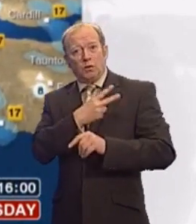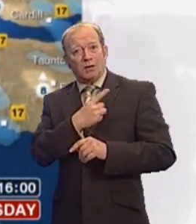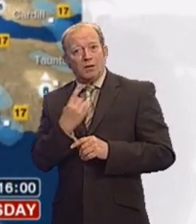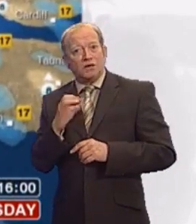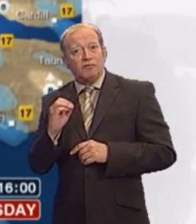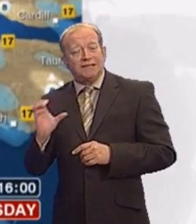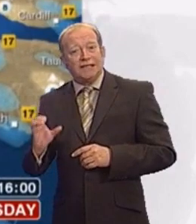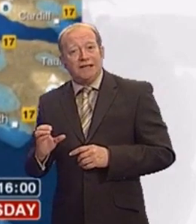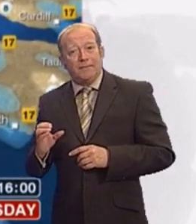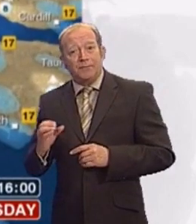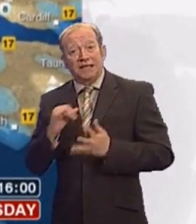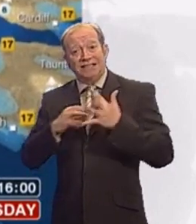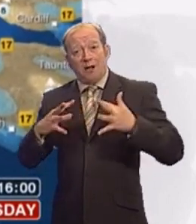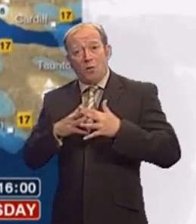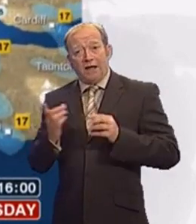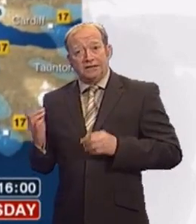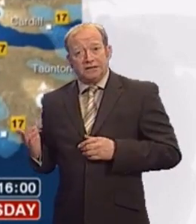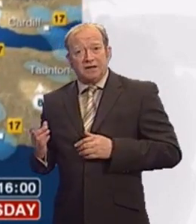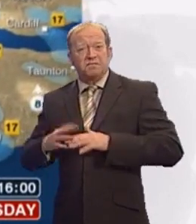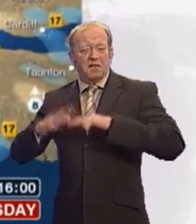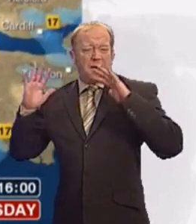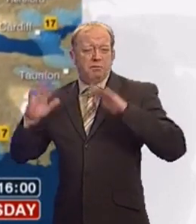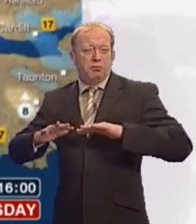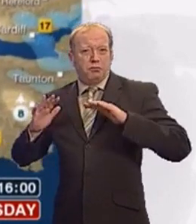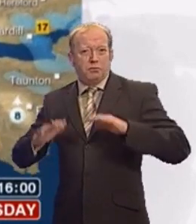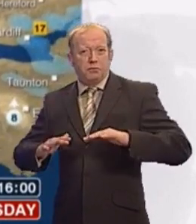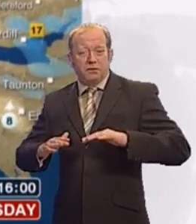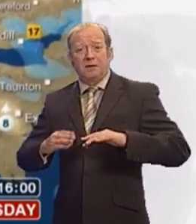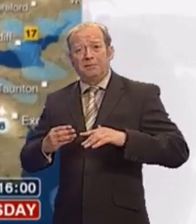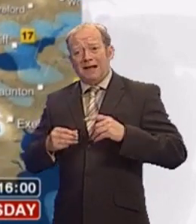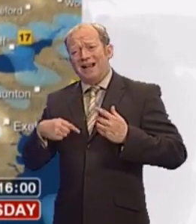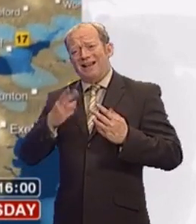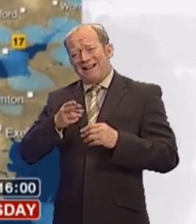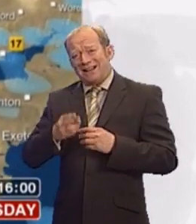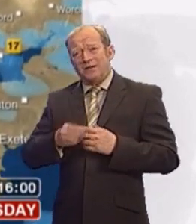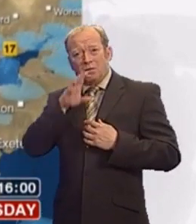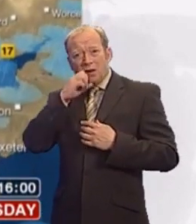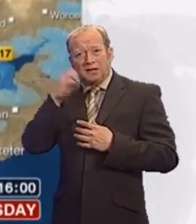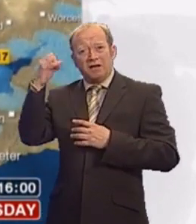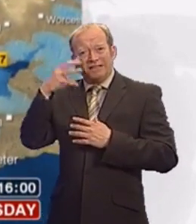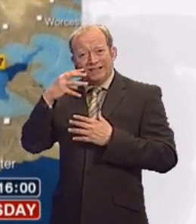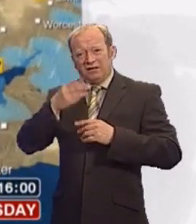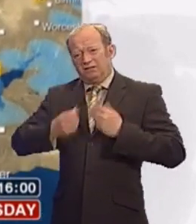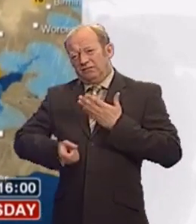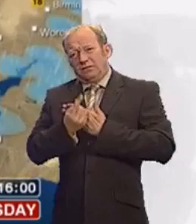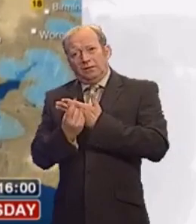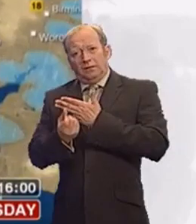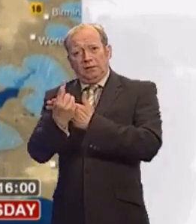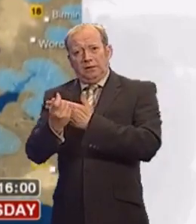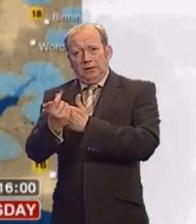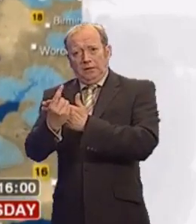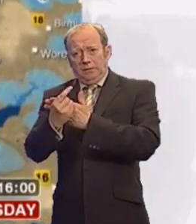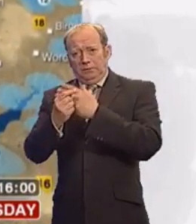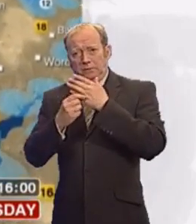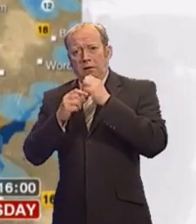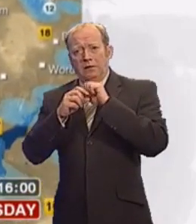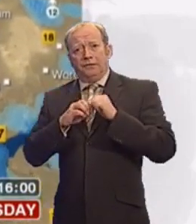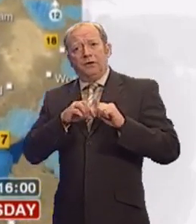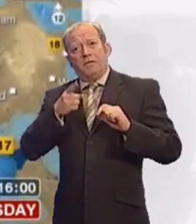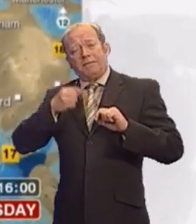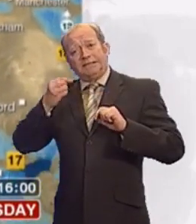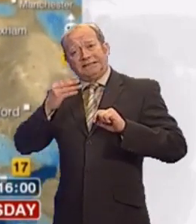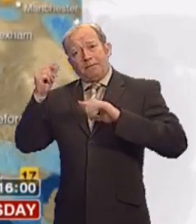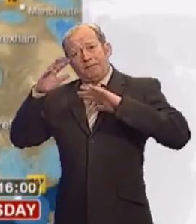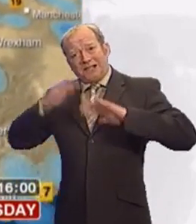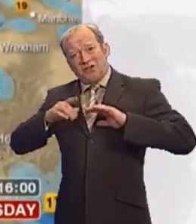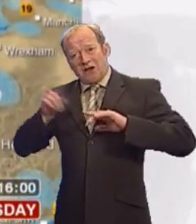Coming south and west, some showers too, but there'll be some brighter spells mixed in, shoehorned in a few spots, and bear in mind some of those showers. See some of the darker